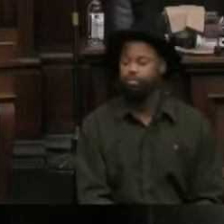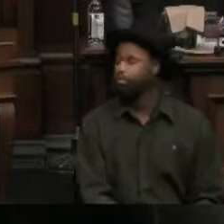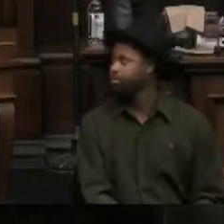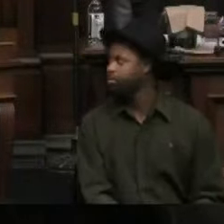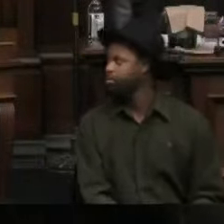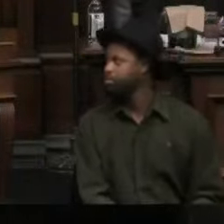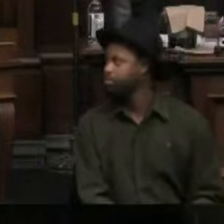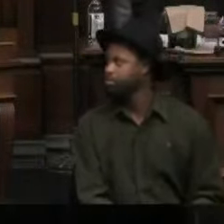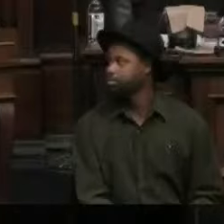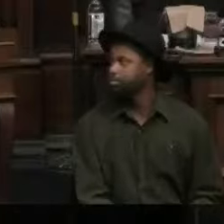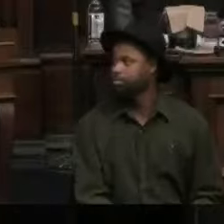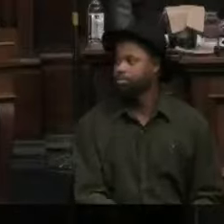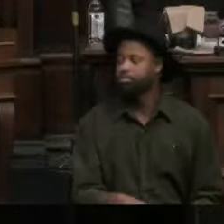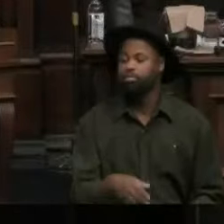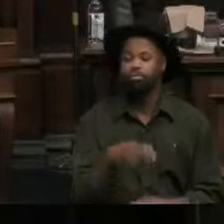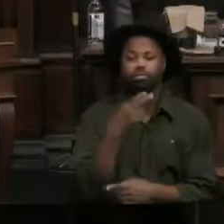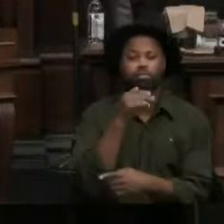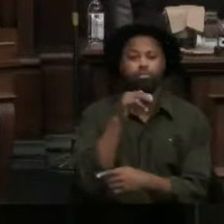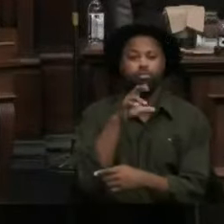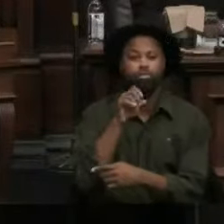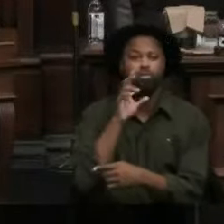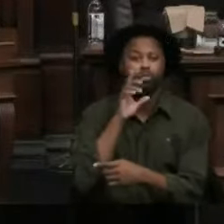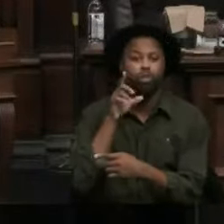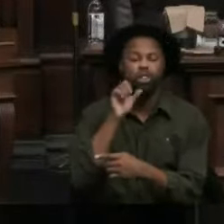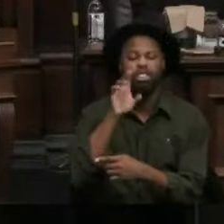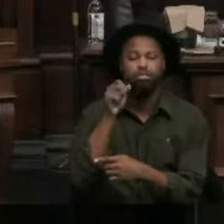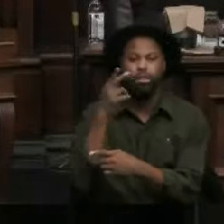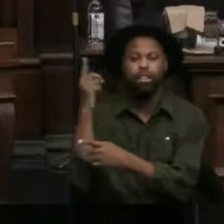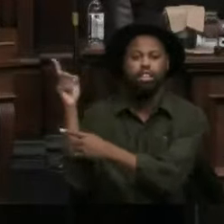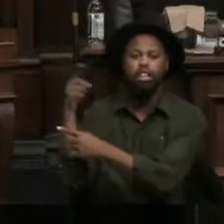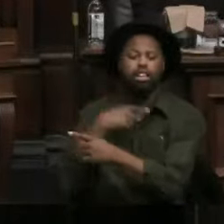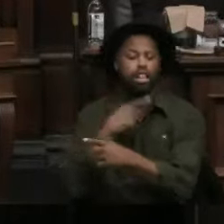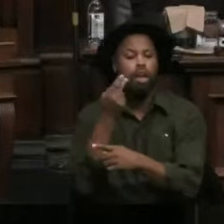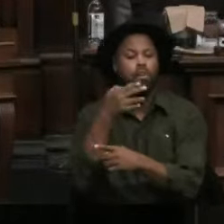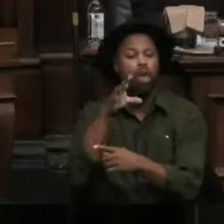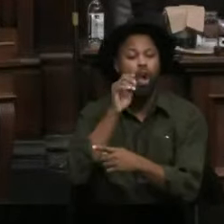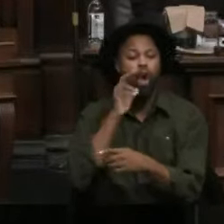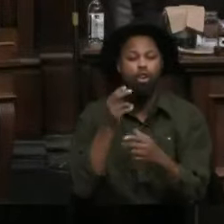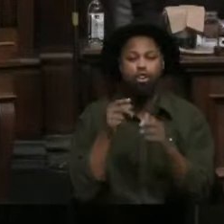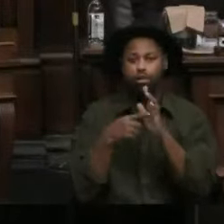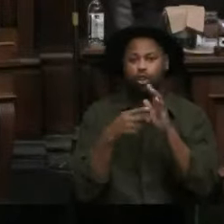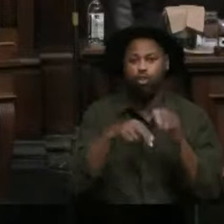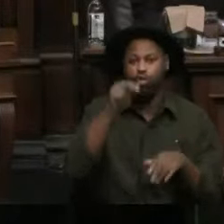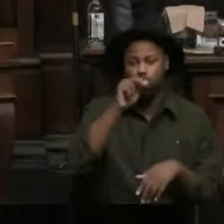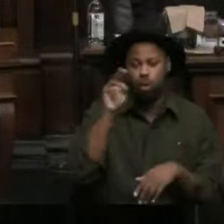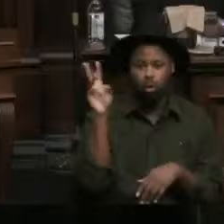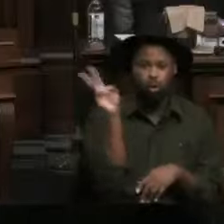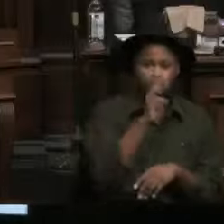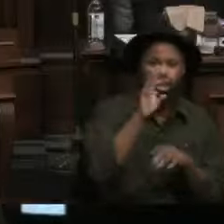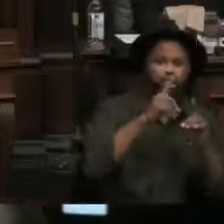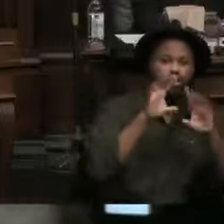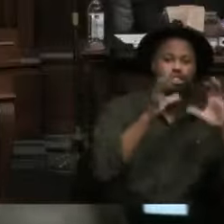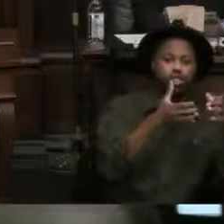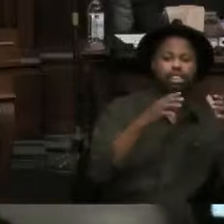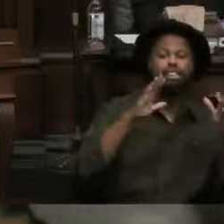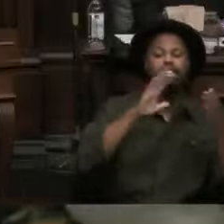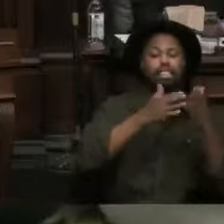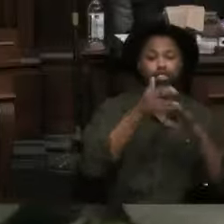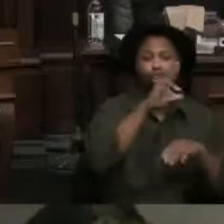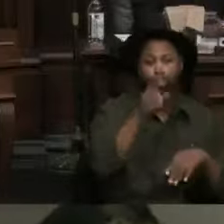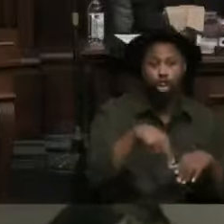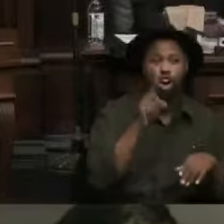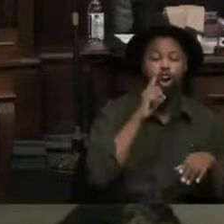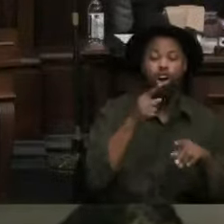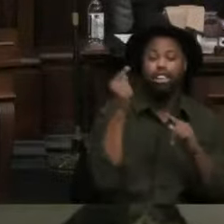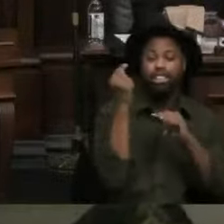Whereas City Council Member Jose M. Pale has represented the Northwest District of the City of Rochester in his